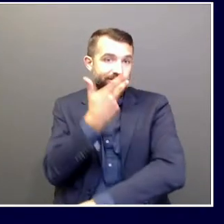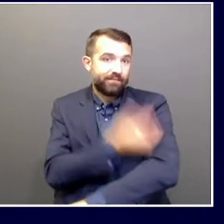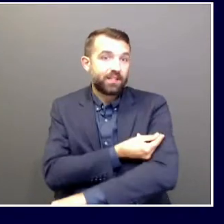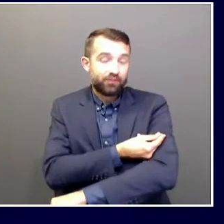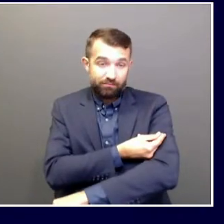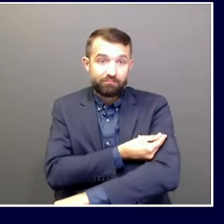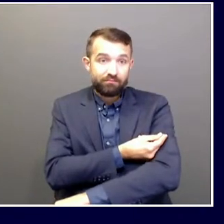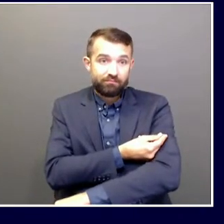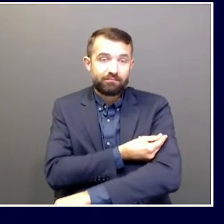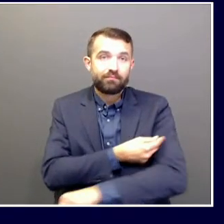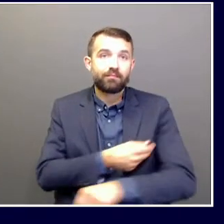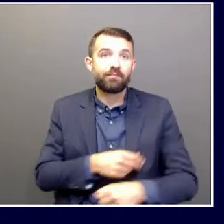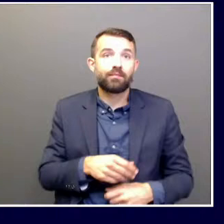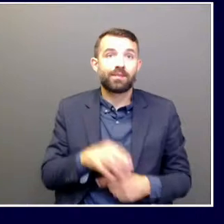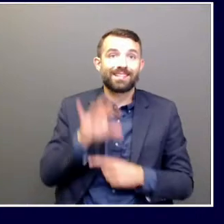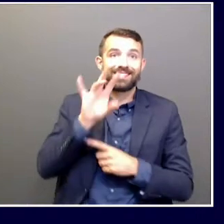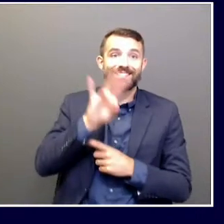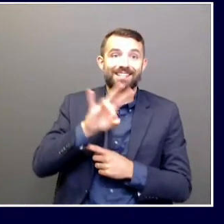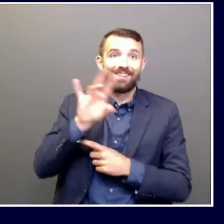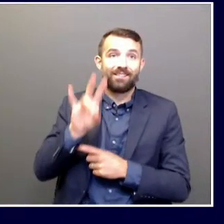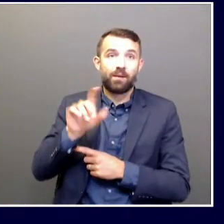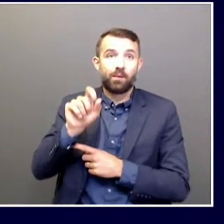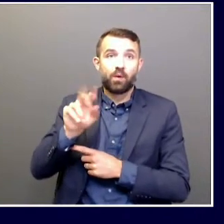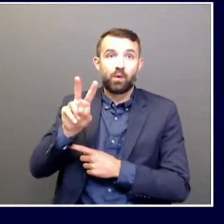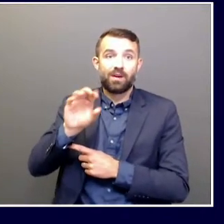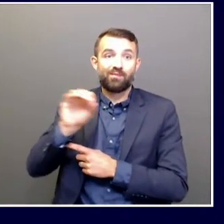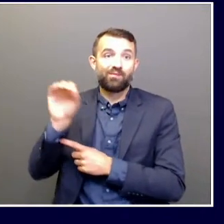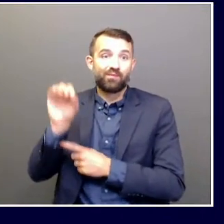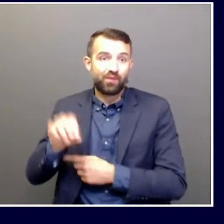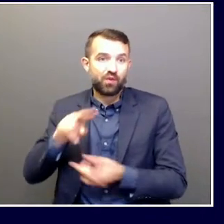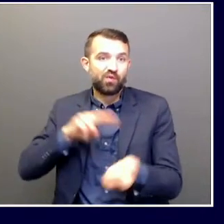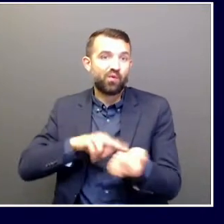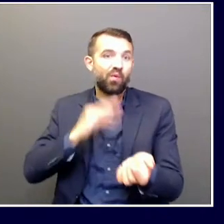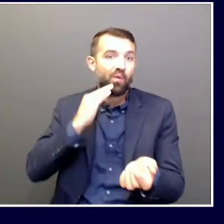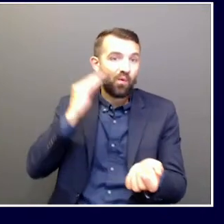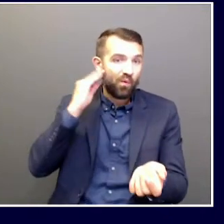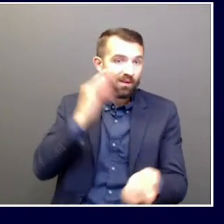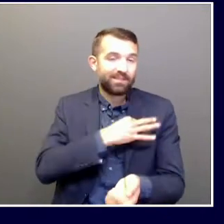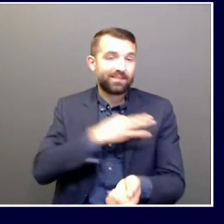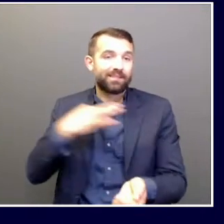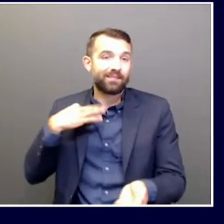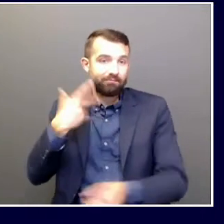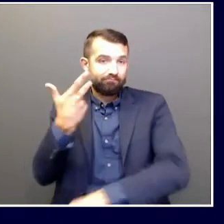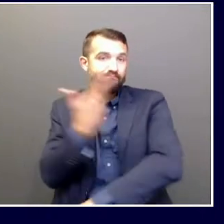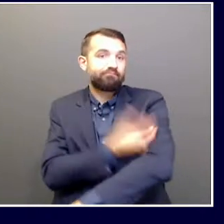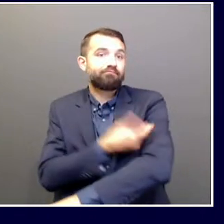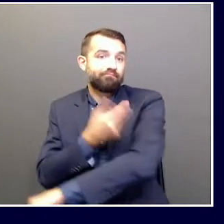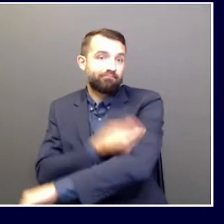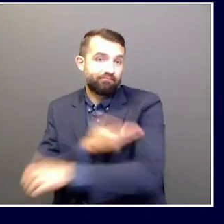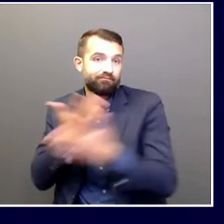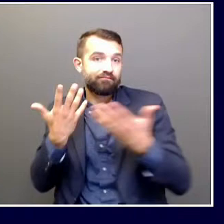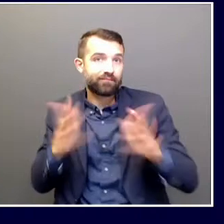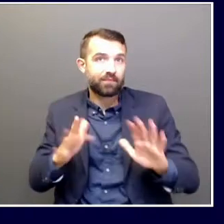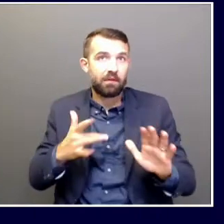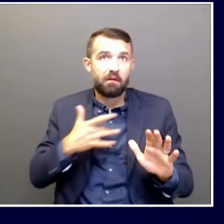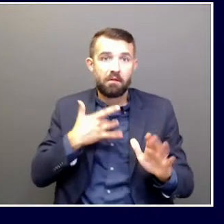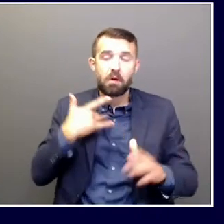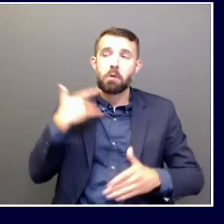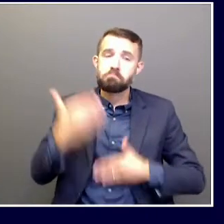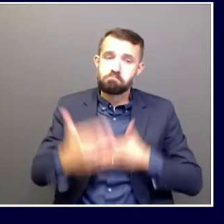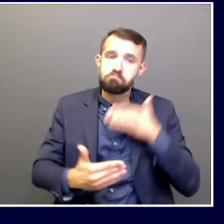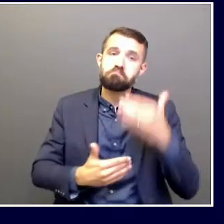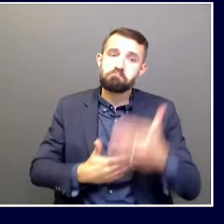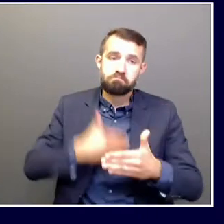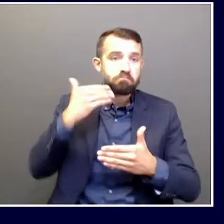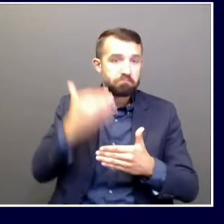77.2% of staff in nursing facilities. That's progress in the couple of weeks since we announced that new requirement,